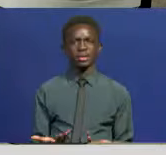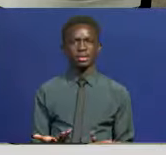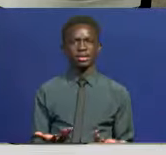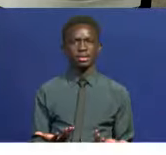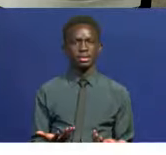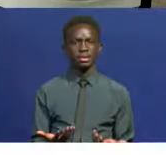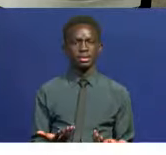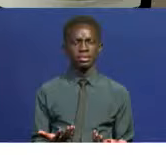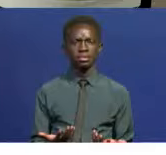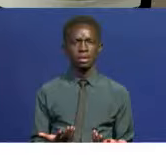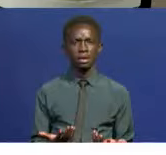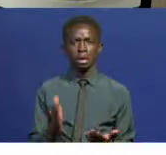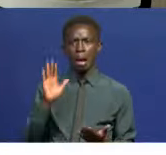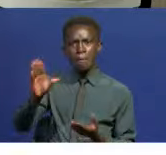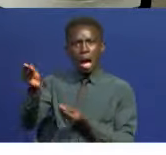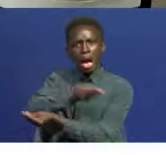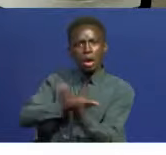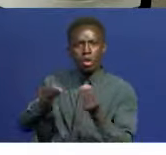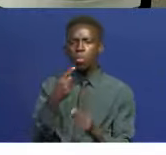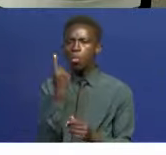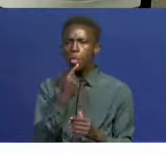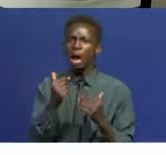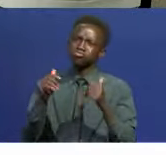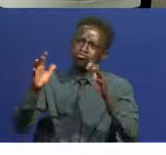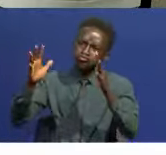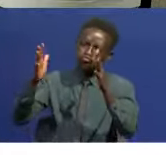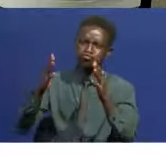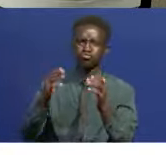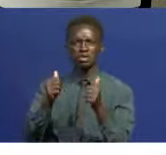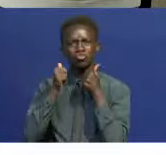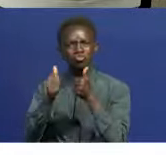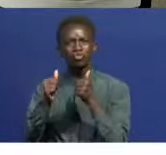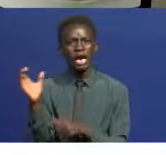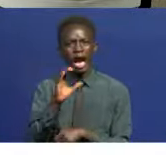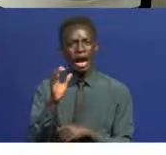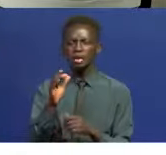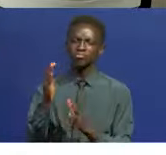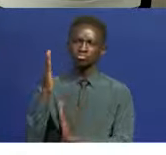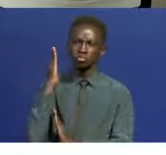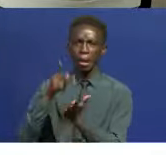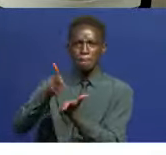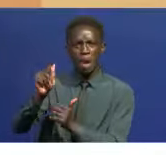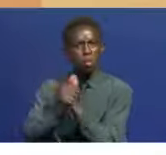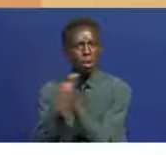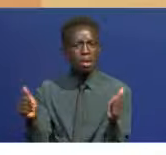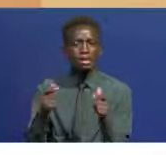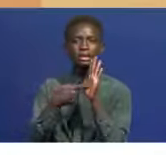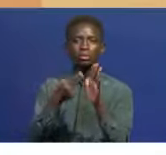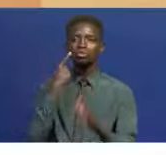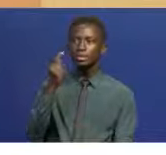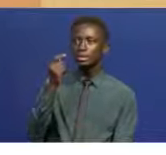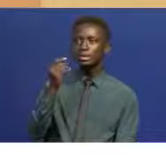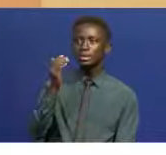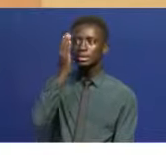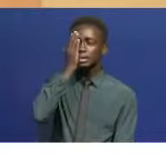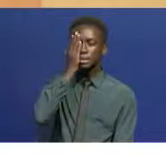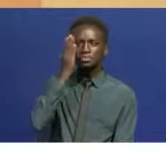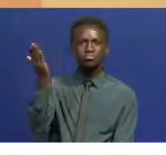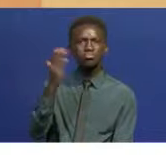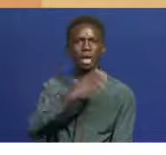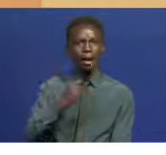They're from an economy where they appreciate security to a much higher standard than ourselves. Mm-hmm. If, for example, you look at the security index of Kenya and Israel,